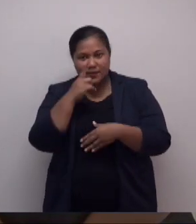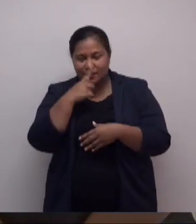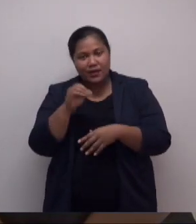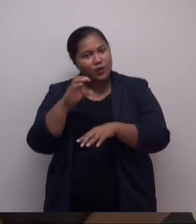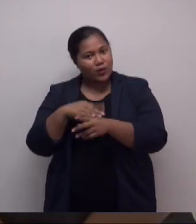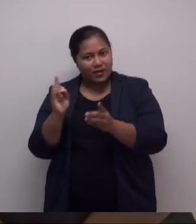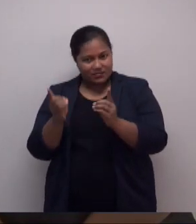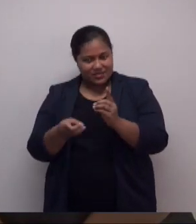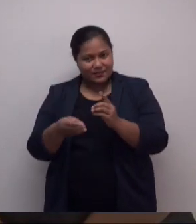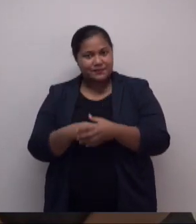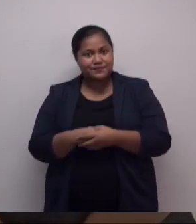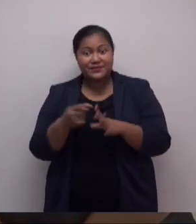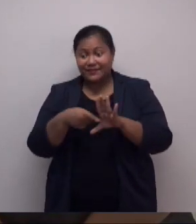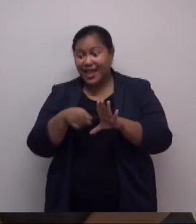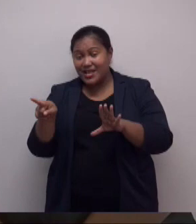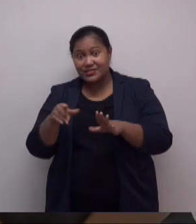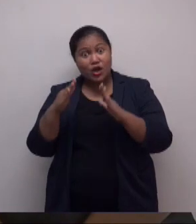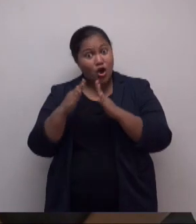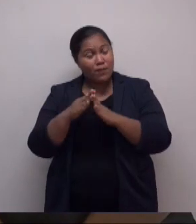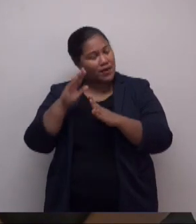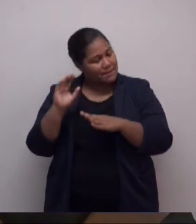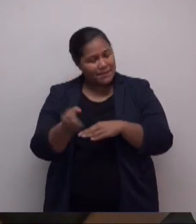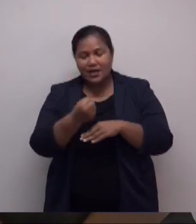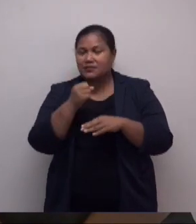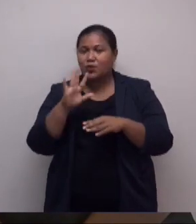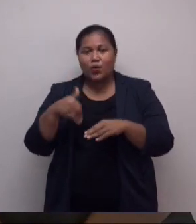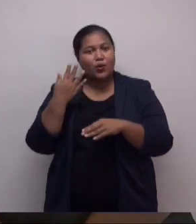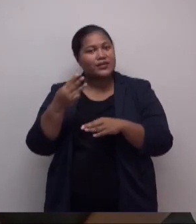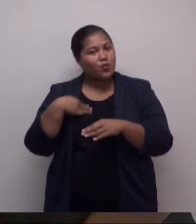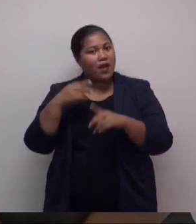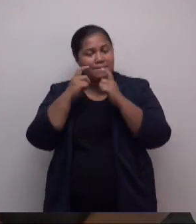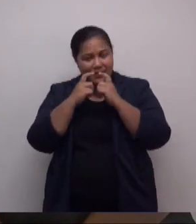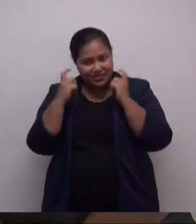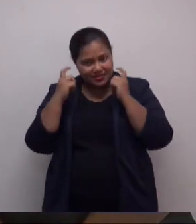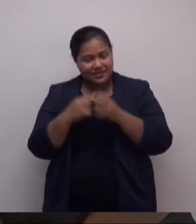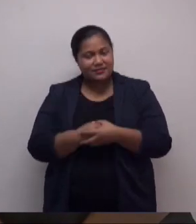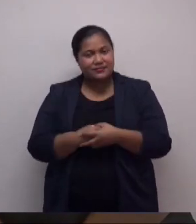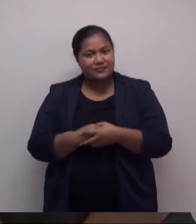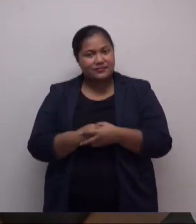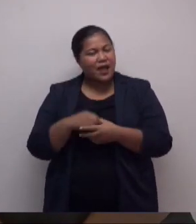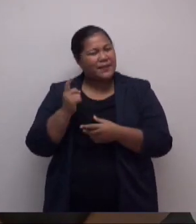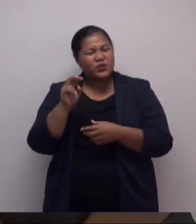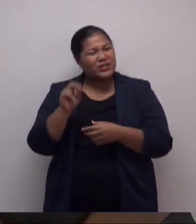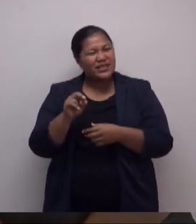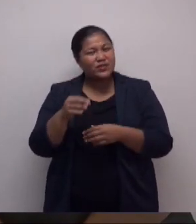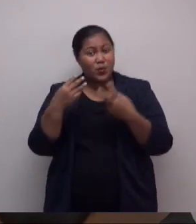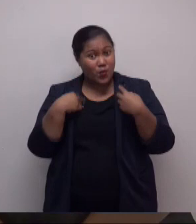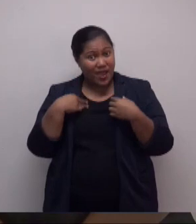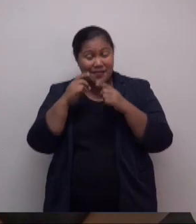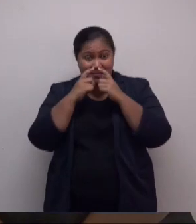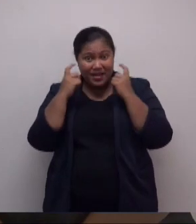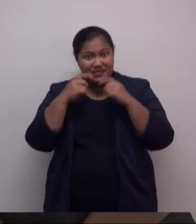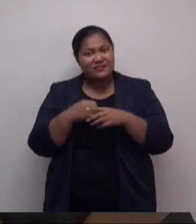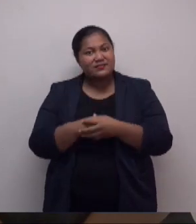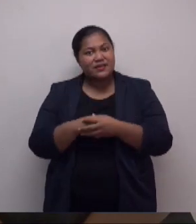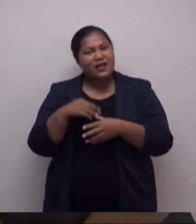home, mask wearing is still strongly encouraged. But it won't be required to wear a mask if you are walking